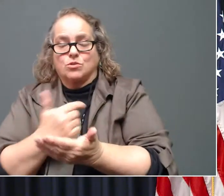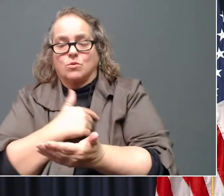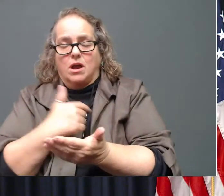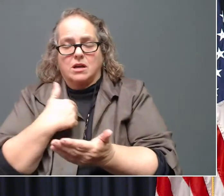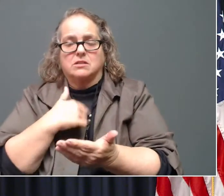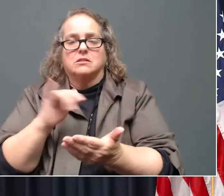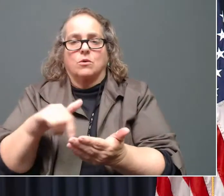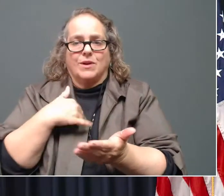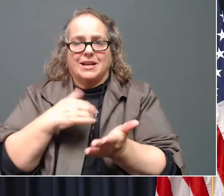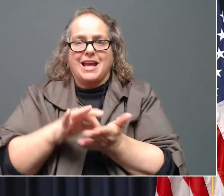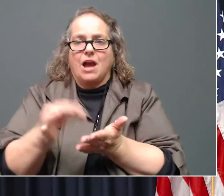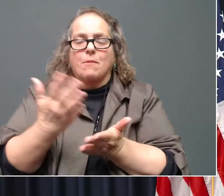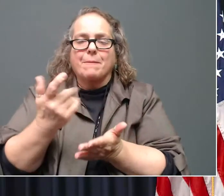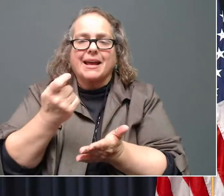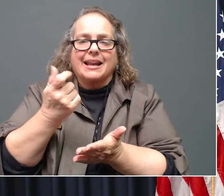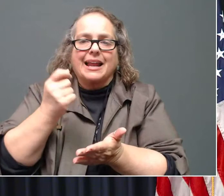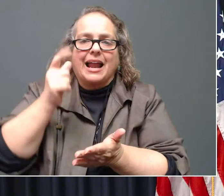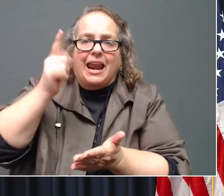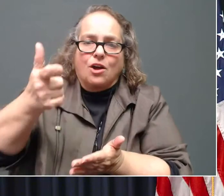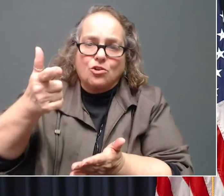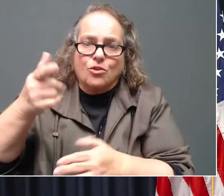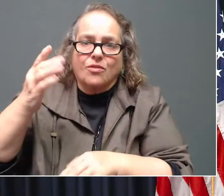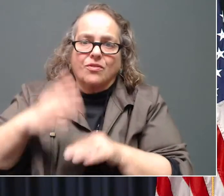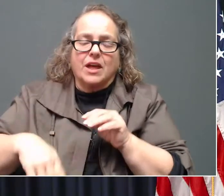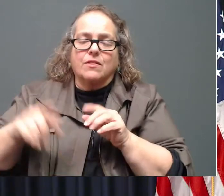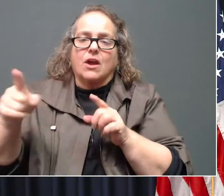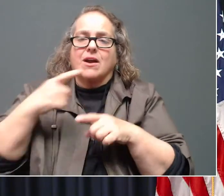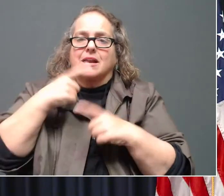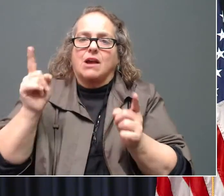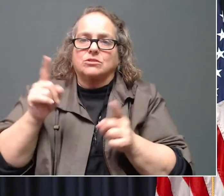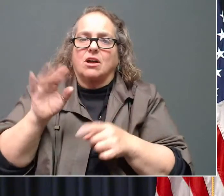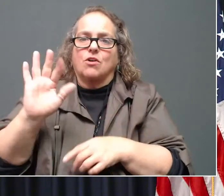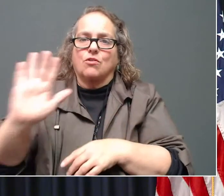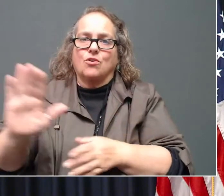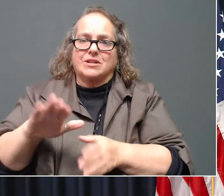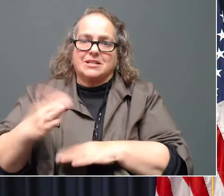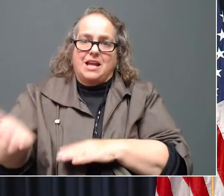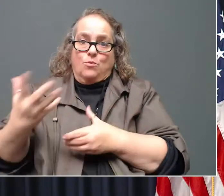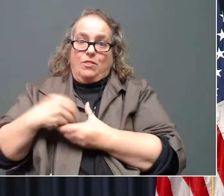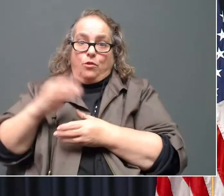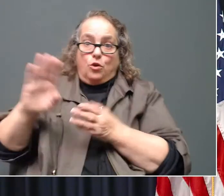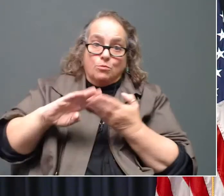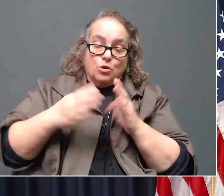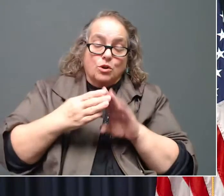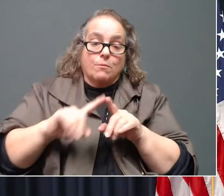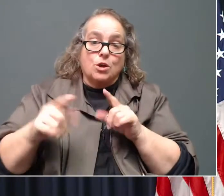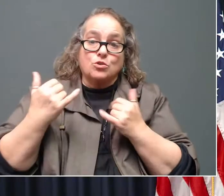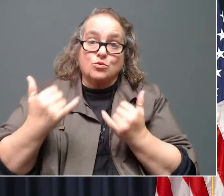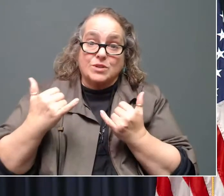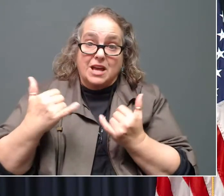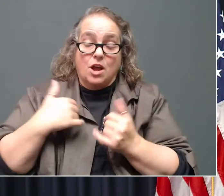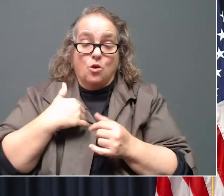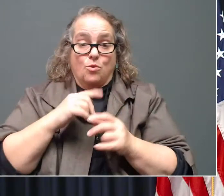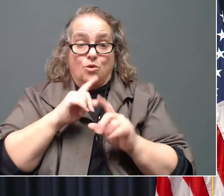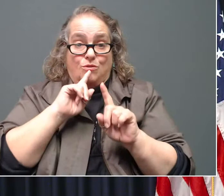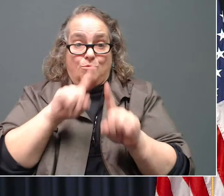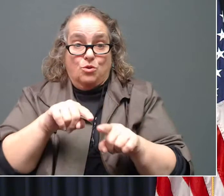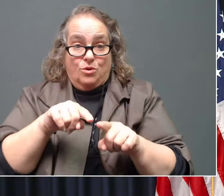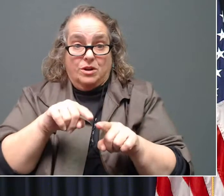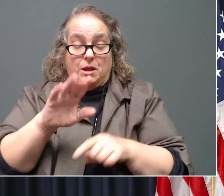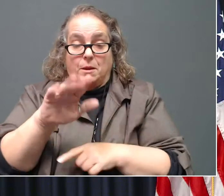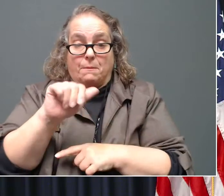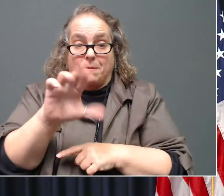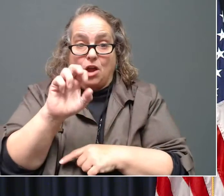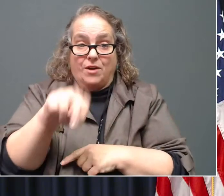slightly later than they're announced in a community. But today we're reporting Barron County has lost